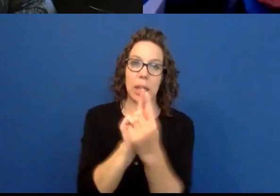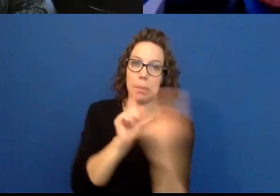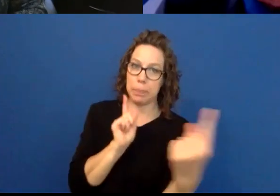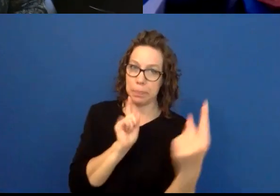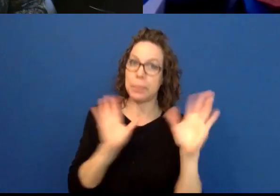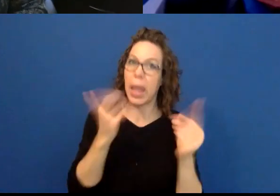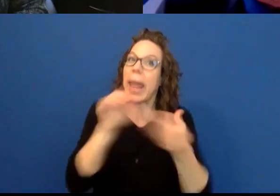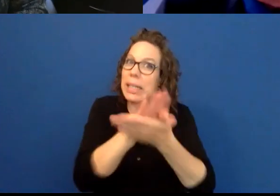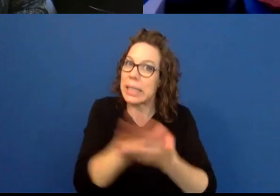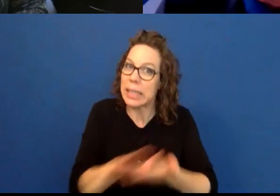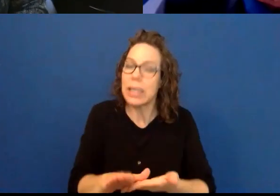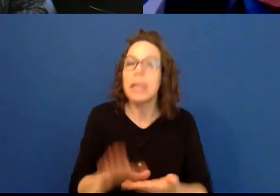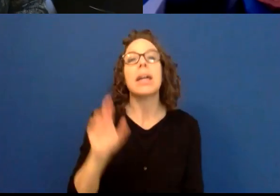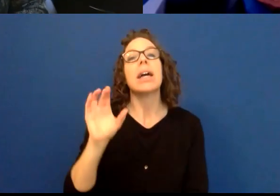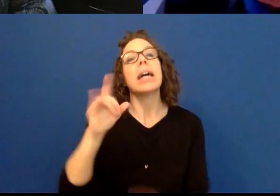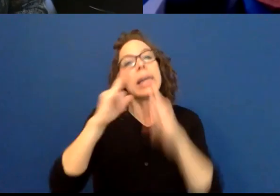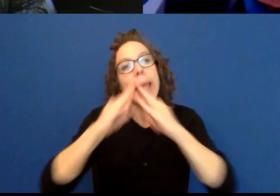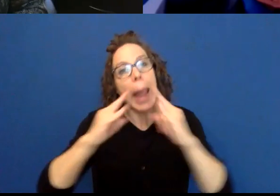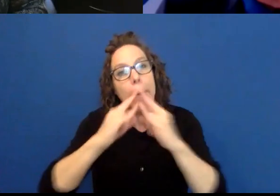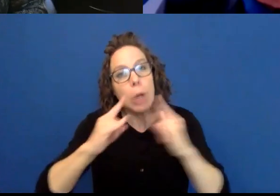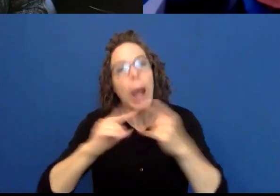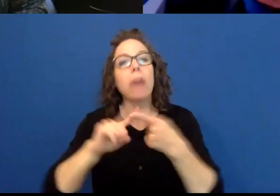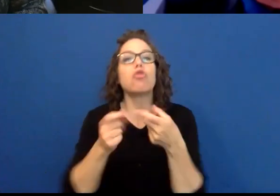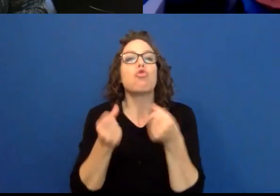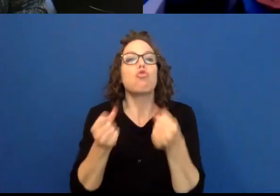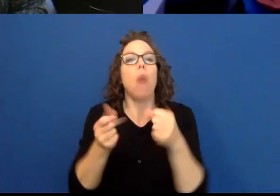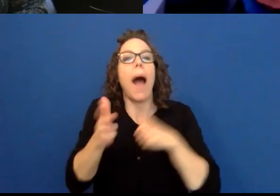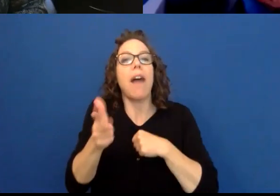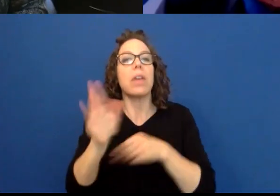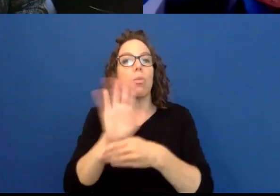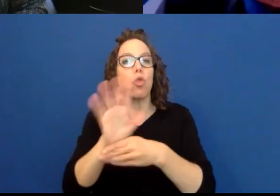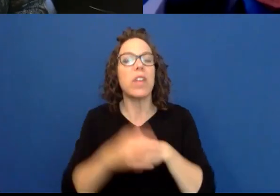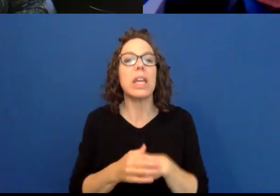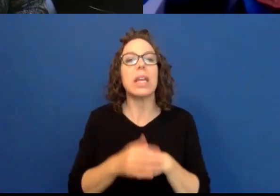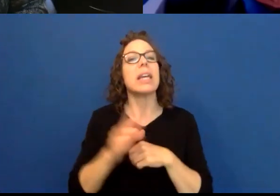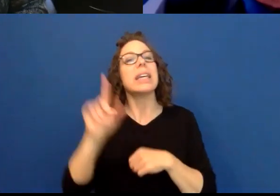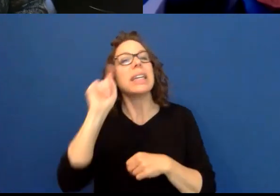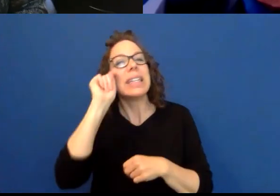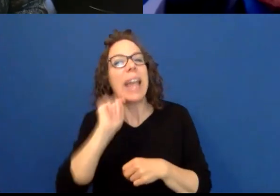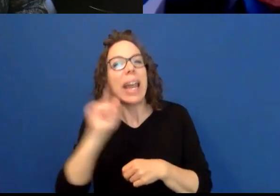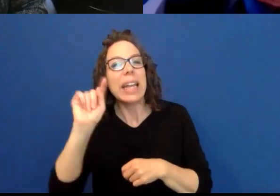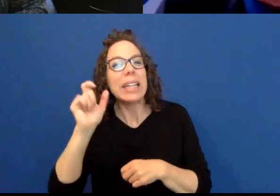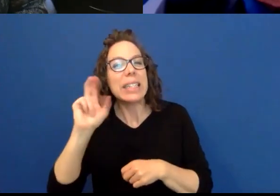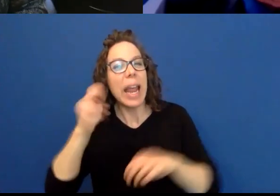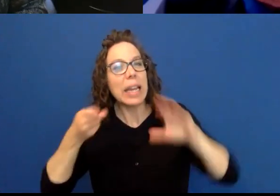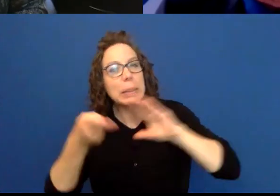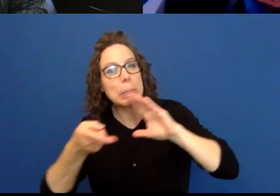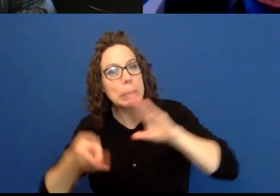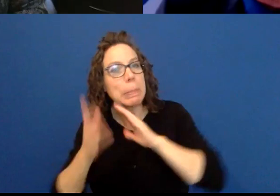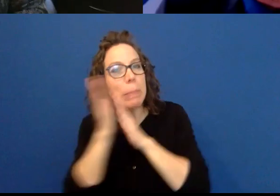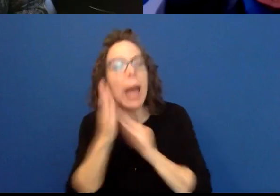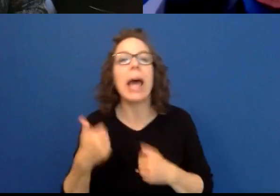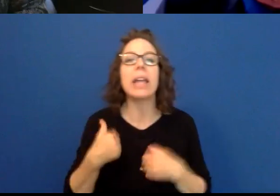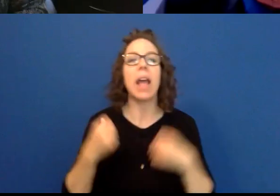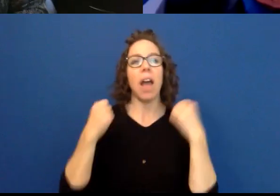practices: campgrounds, drive-in movie theaters, tanning facilities, medical spas, fitness centers under